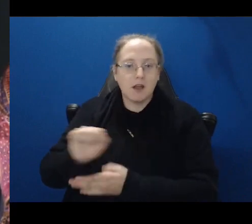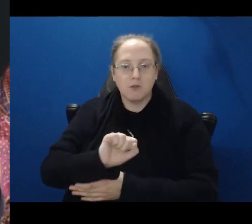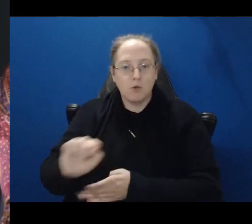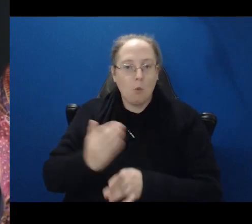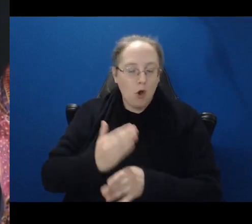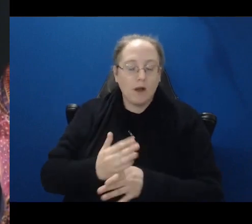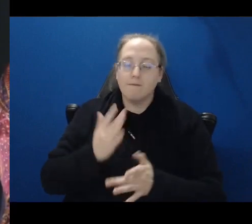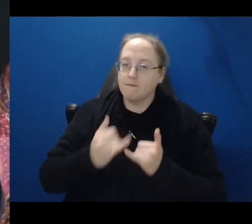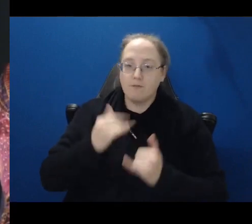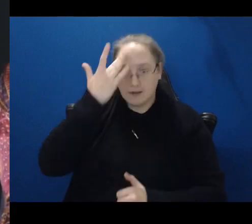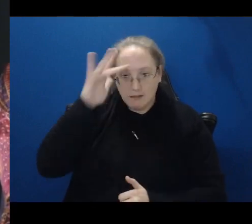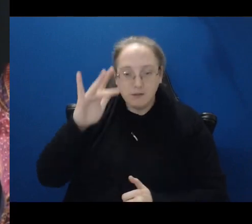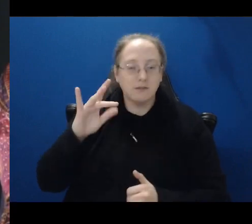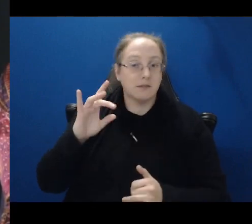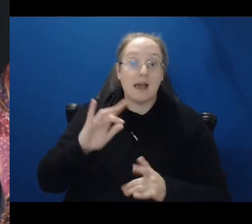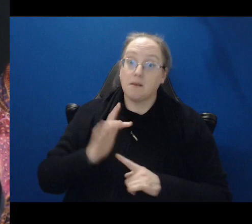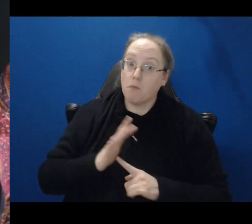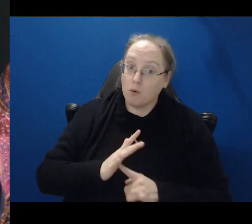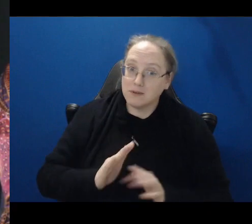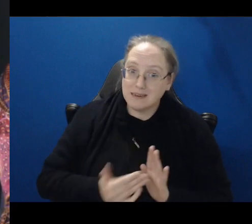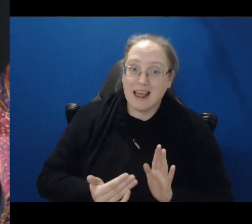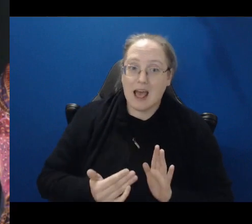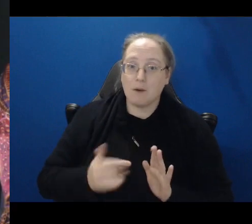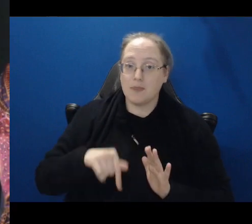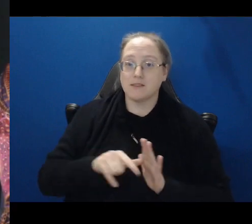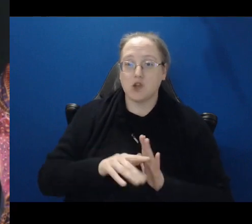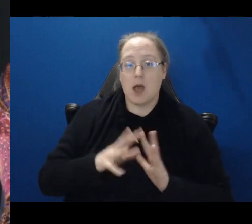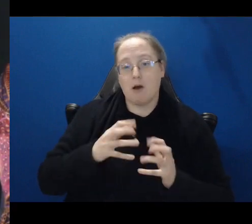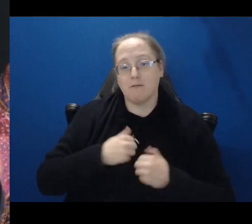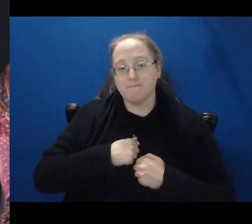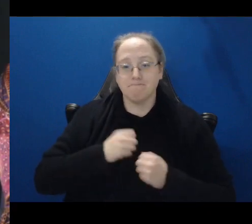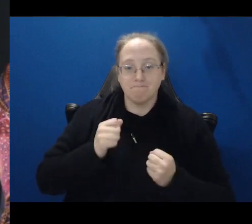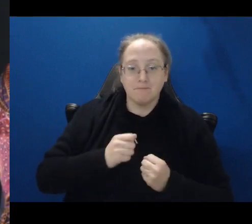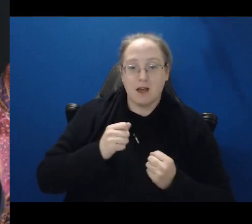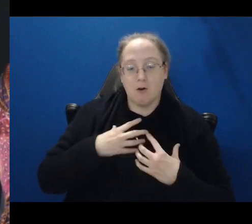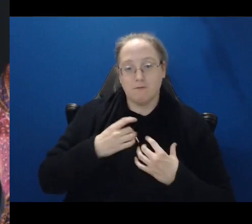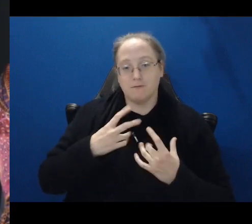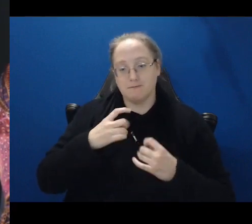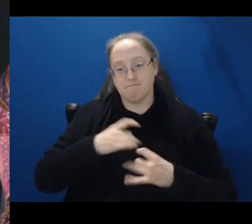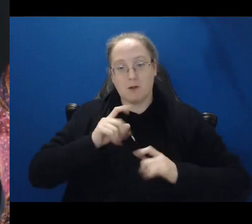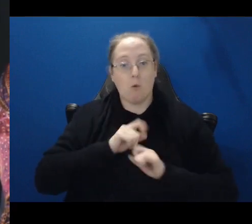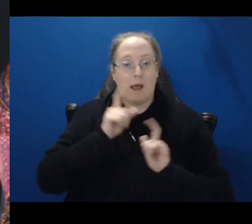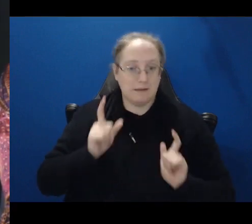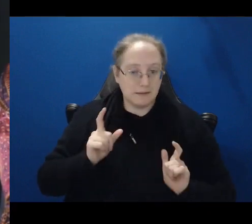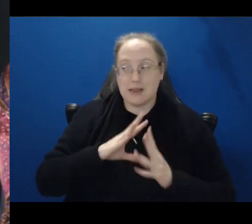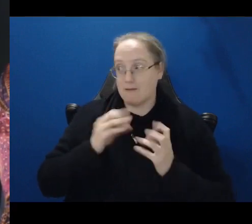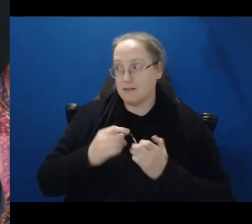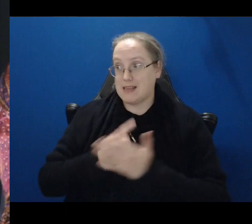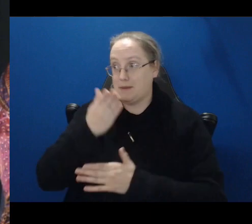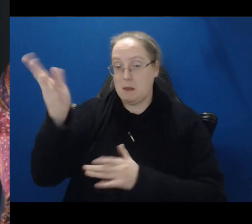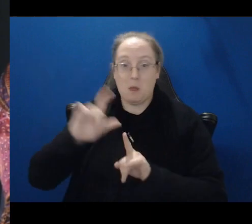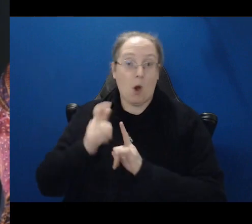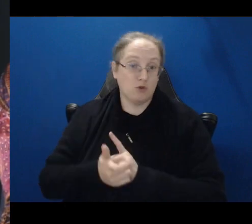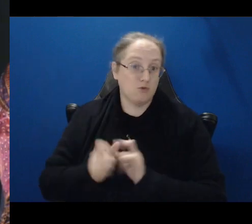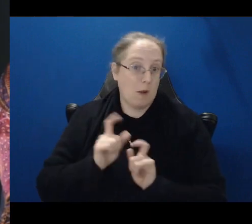particularly at this moment in time of reckoning, you know, and everything that's kind of happening sort of culturally in this country,